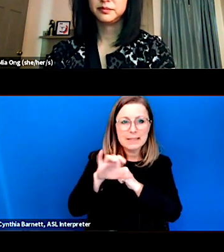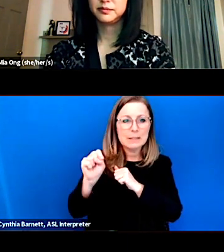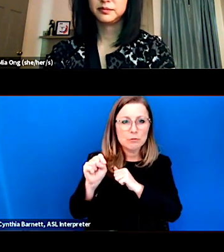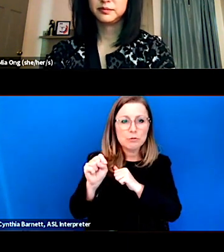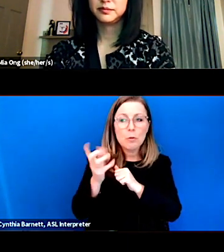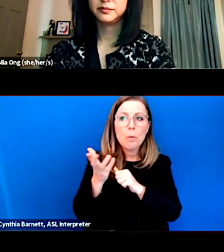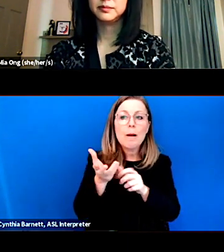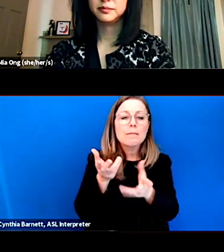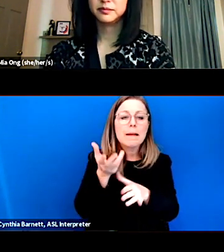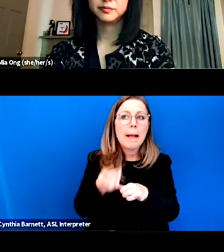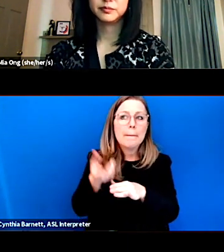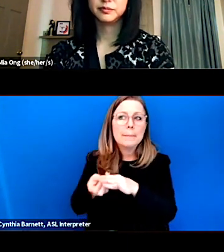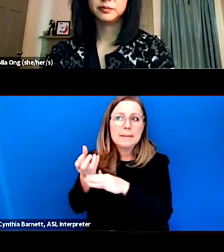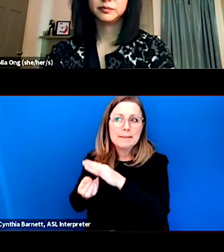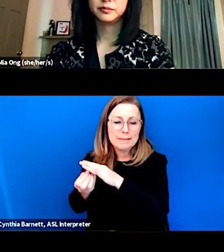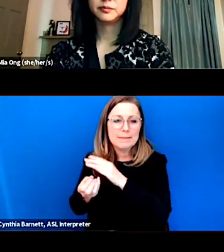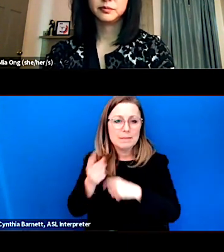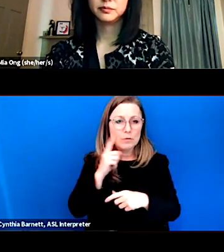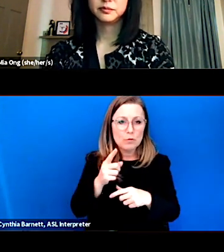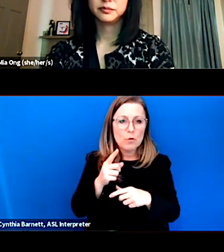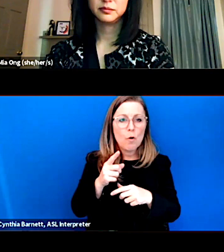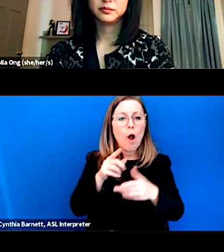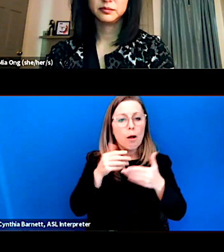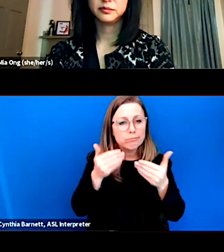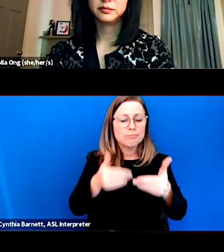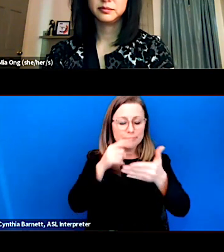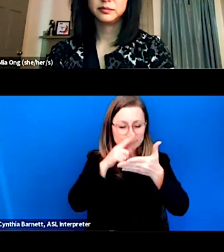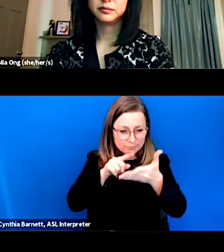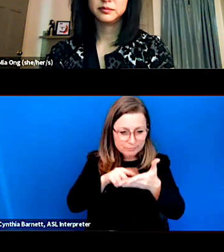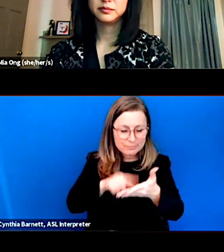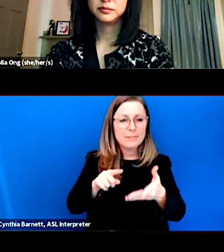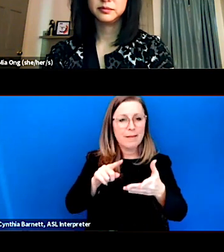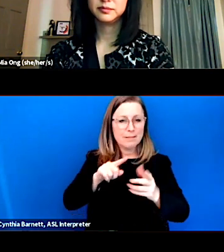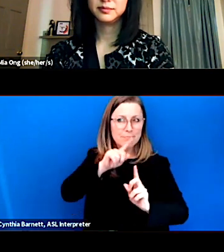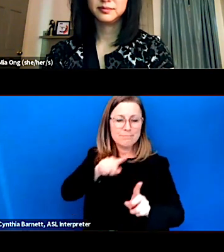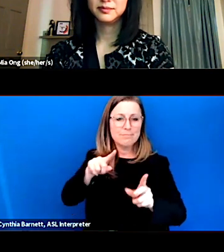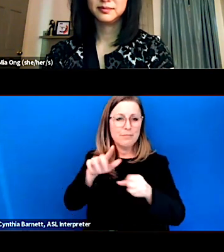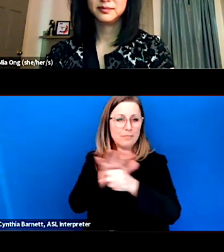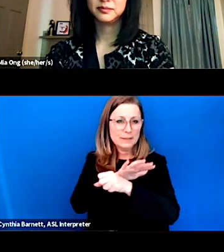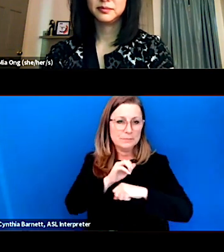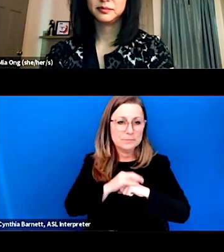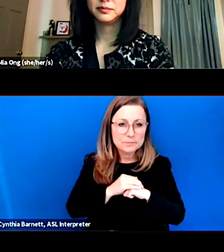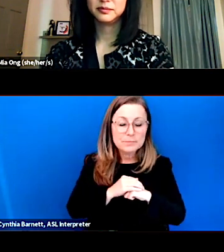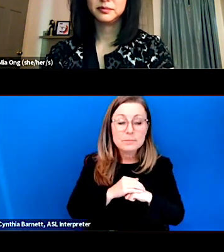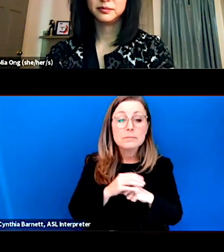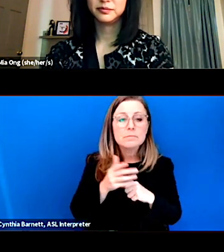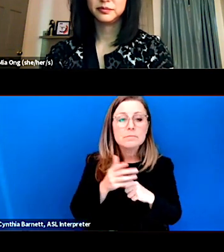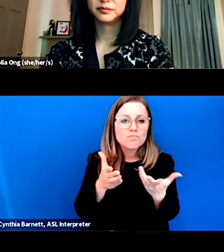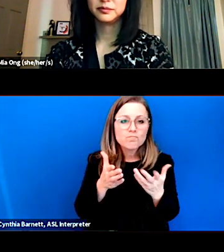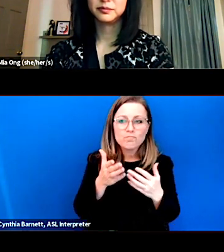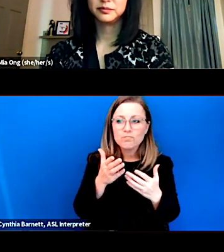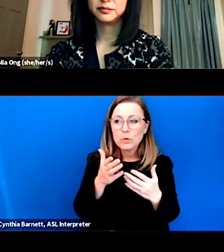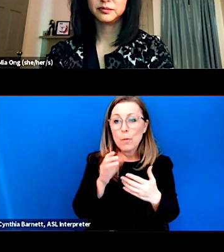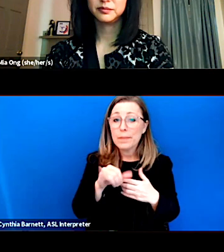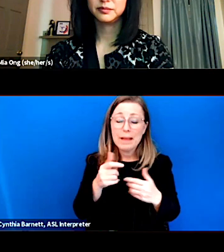a synthesis question, and then if with that they still find a lot of literature, maybe they want to narrow